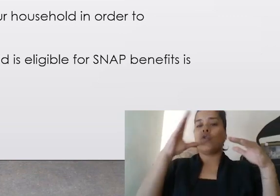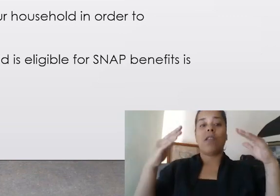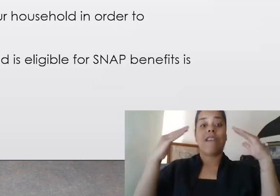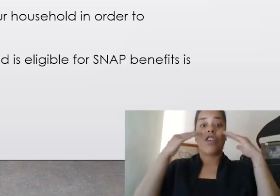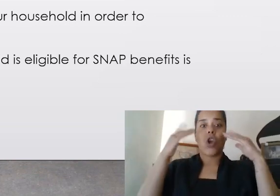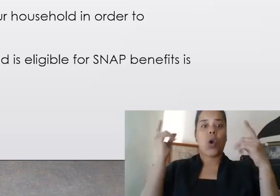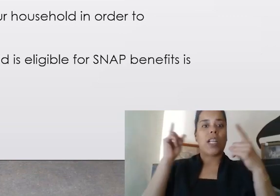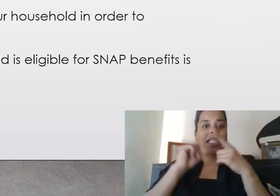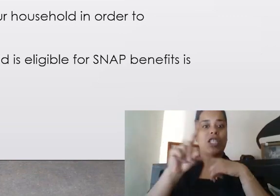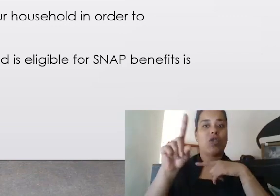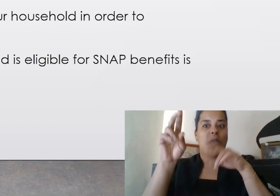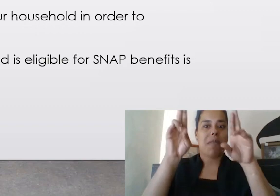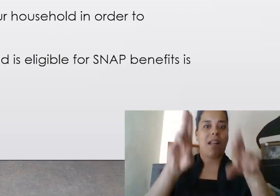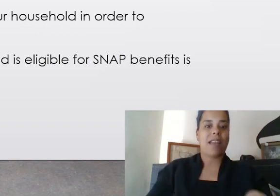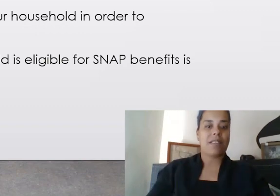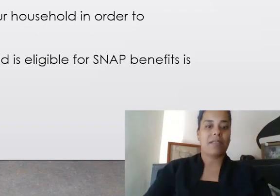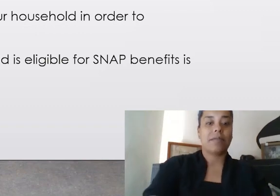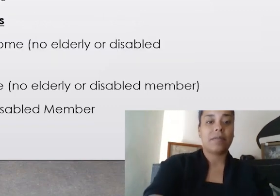apply.